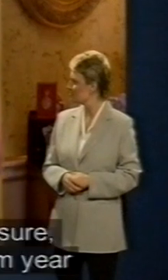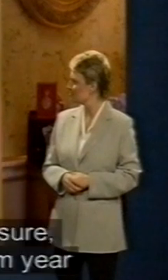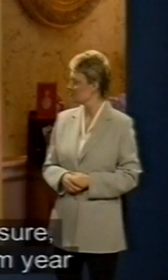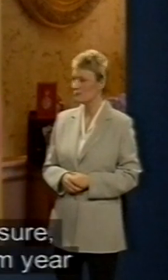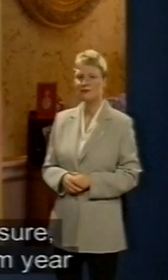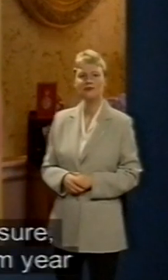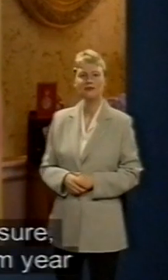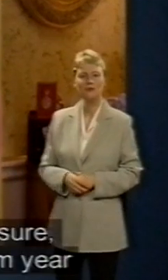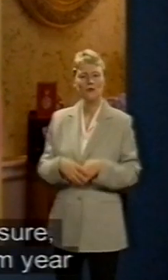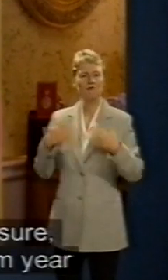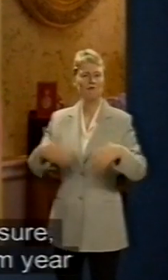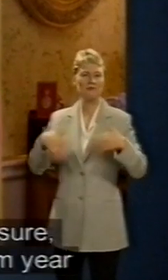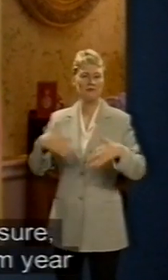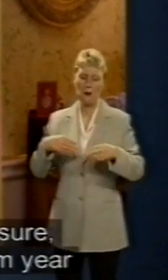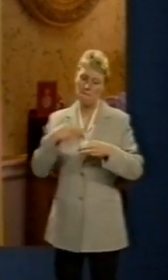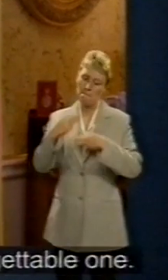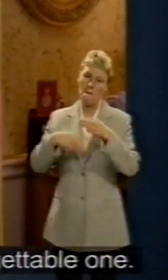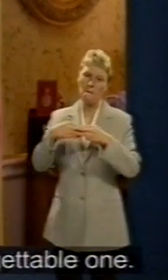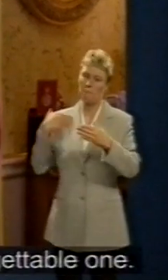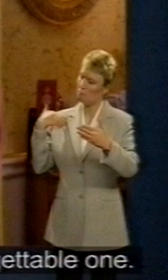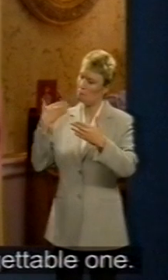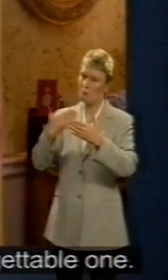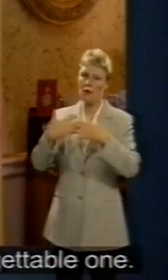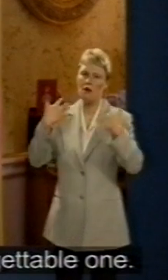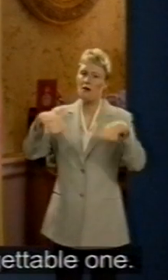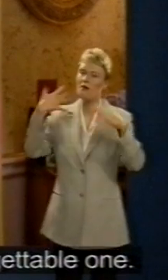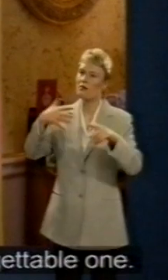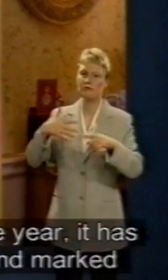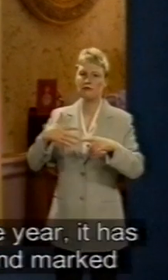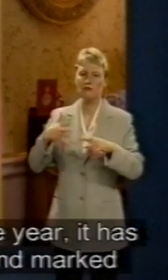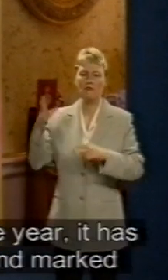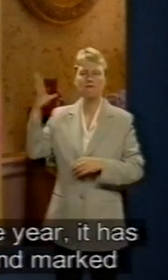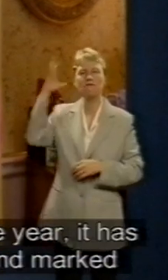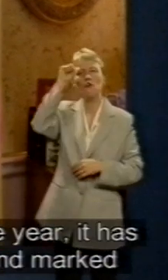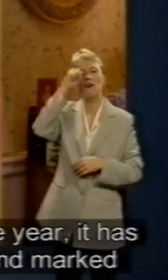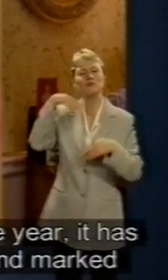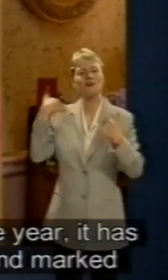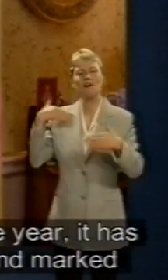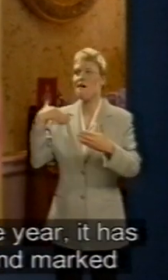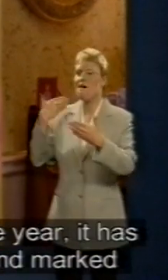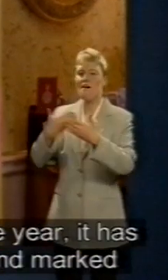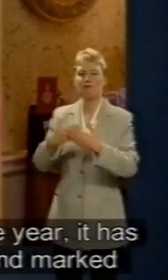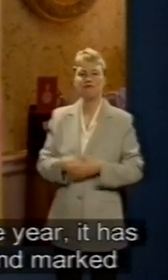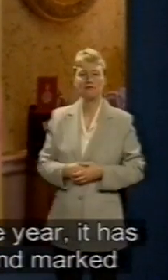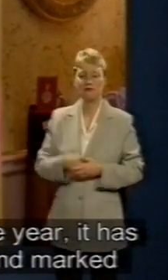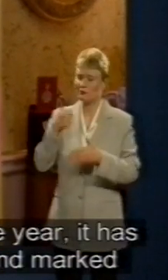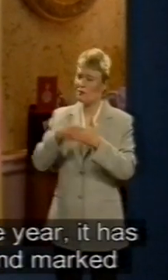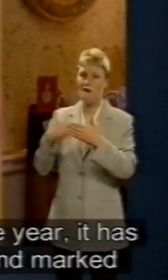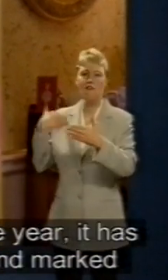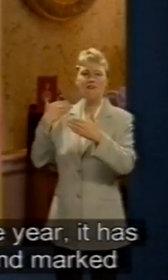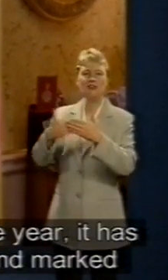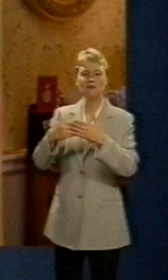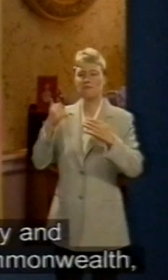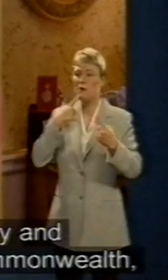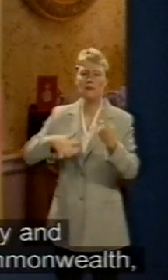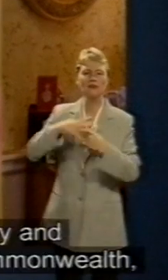By any measure, this millennium year has been an unforgettable one. Since the turn of the year, it has been celebrated and